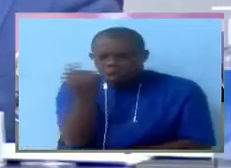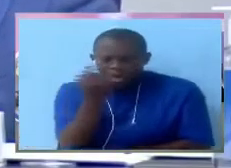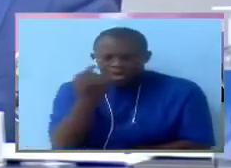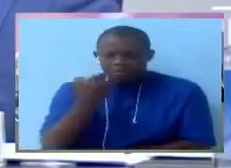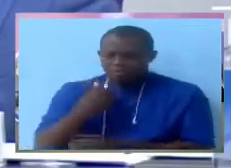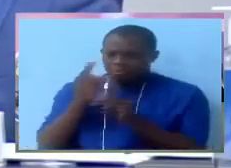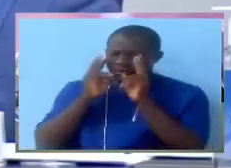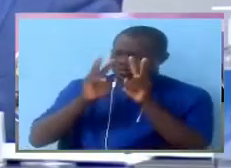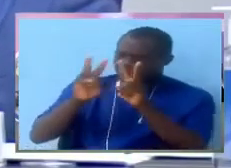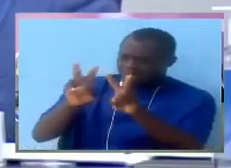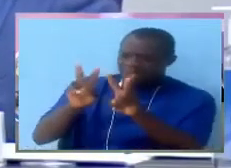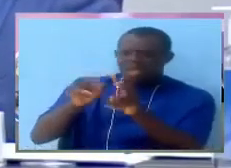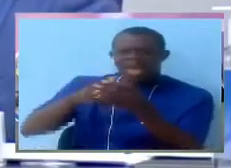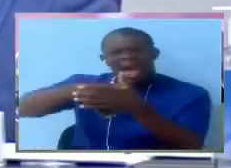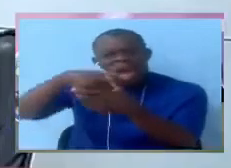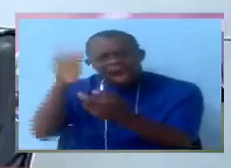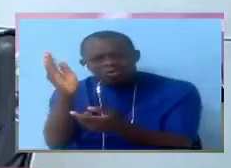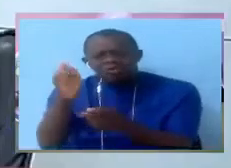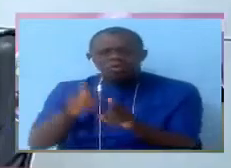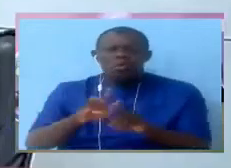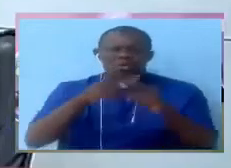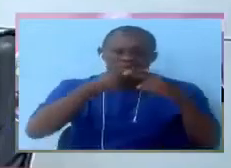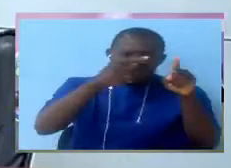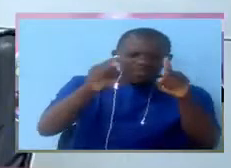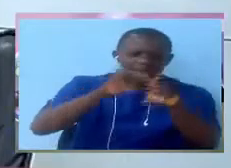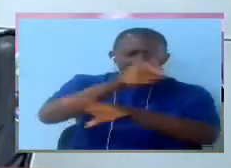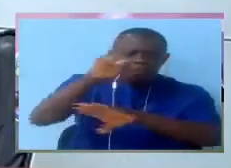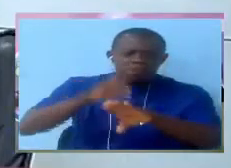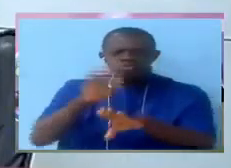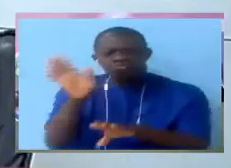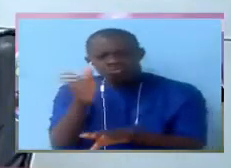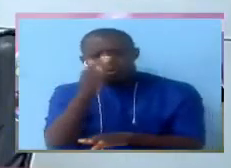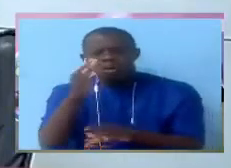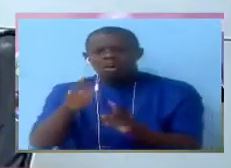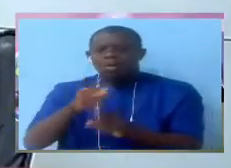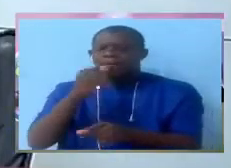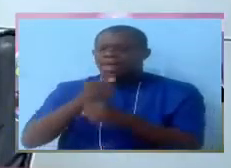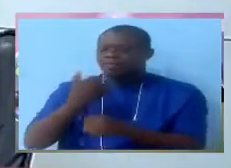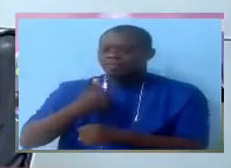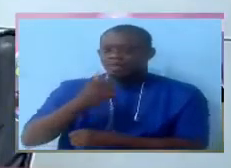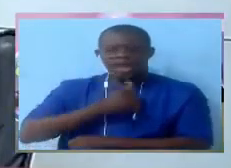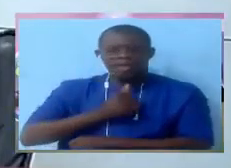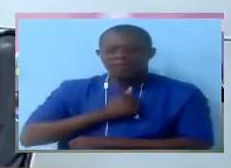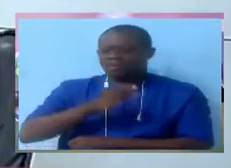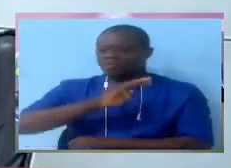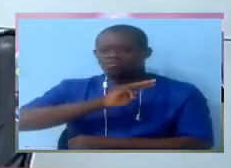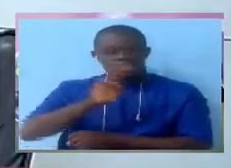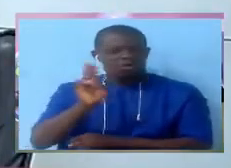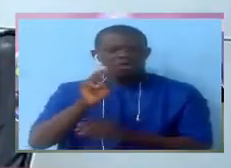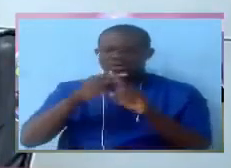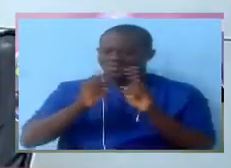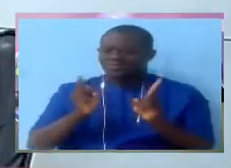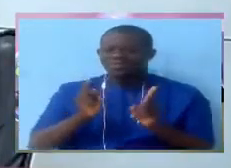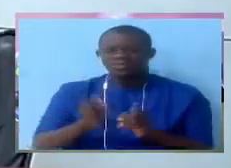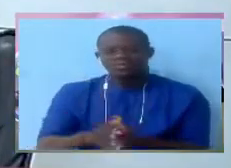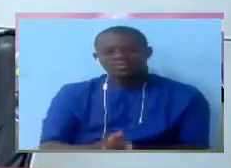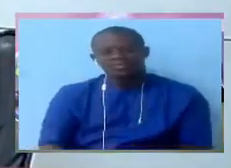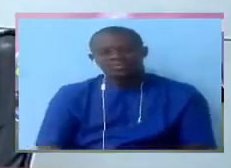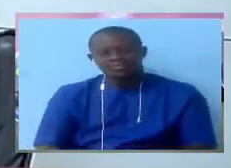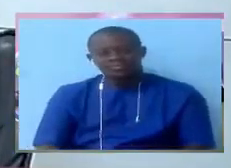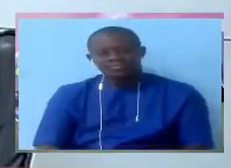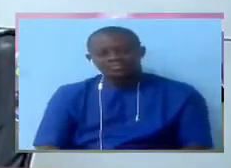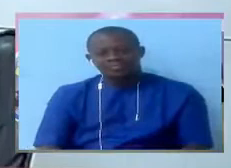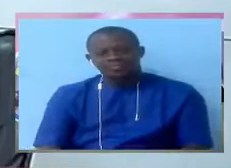down. Ndax nekut ne nak toroxtane bi nga xamne mom lañu dé tek ci kaw nit ñi dé ñew fofu ci